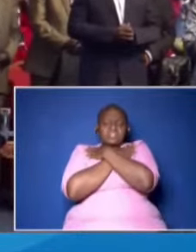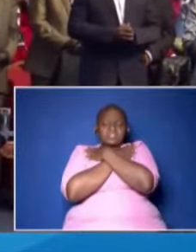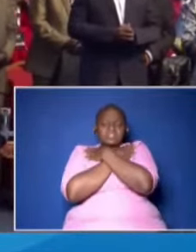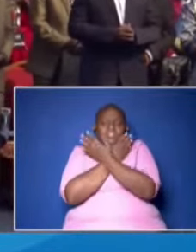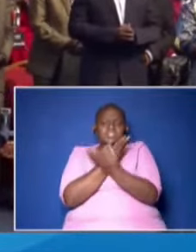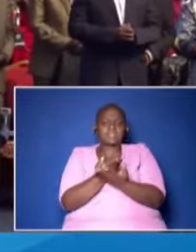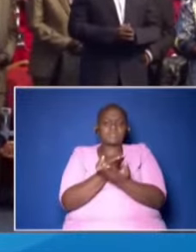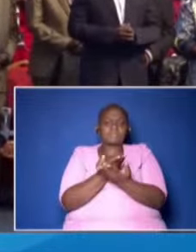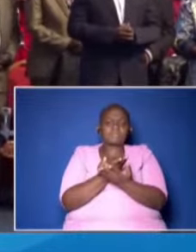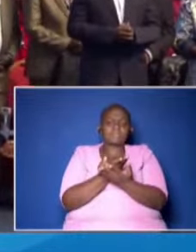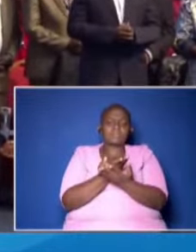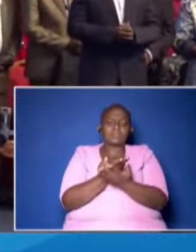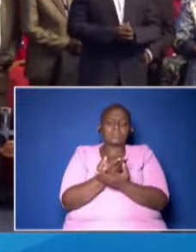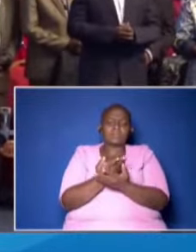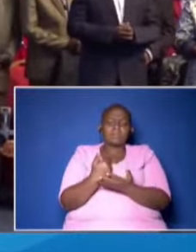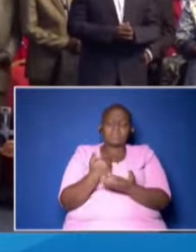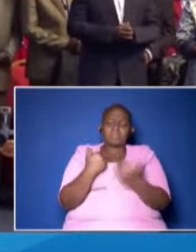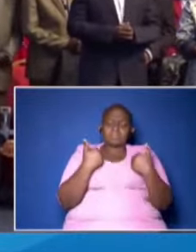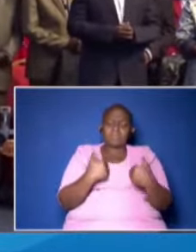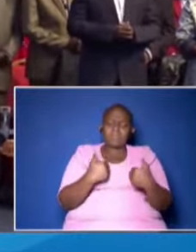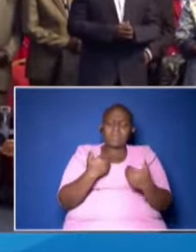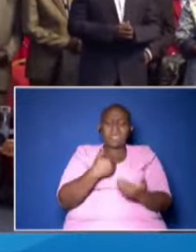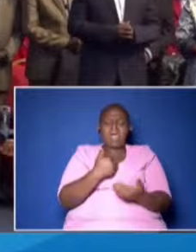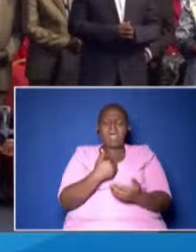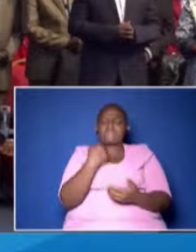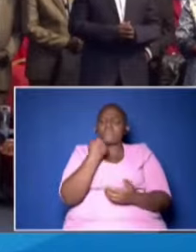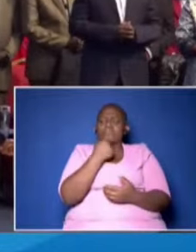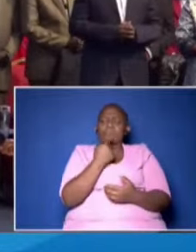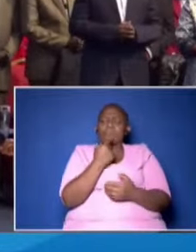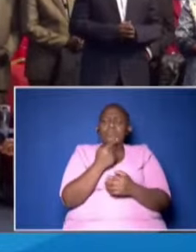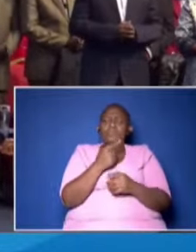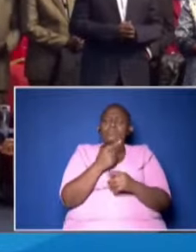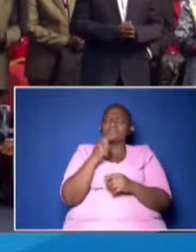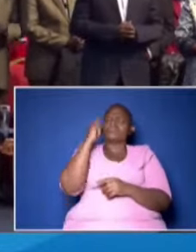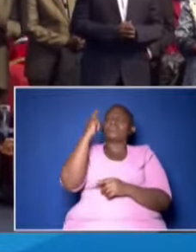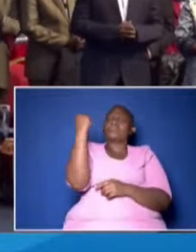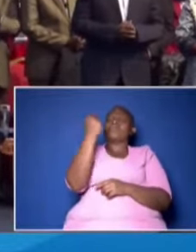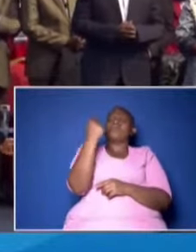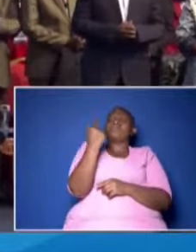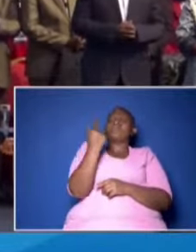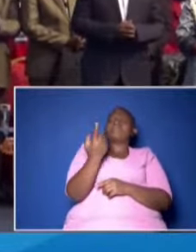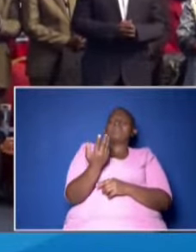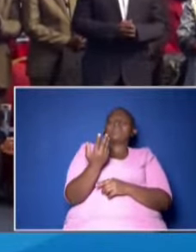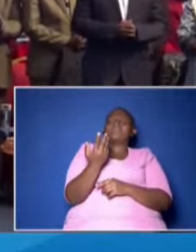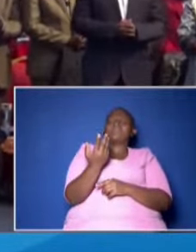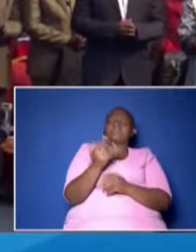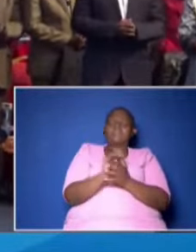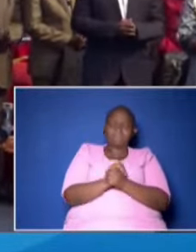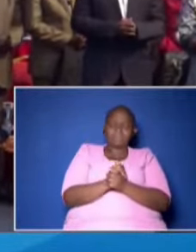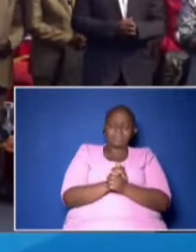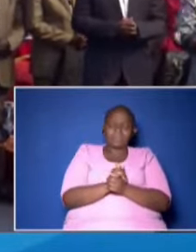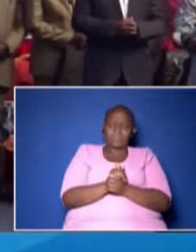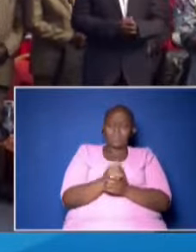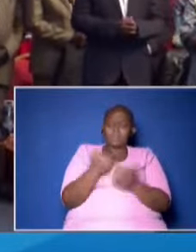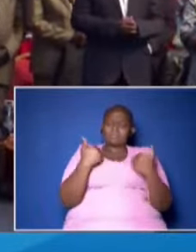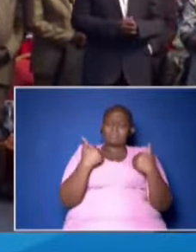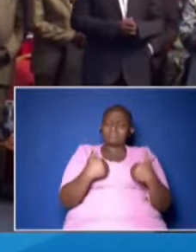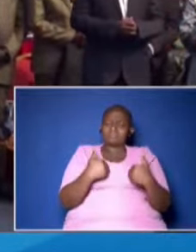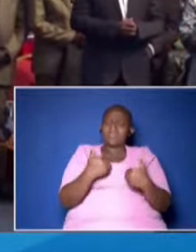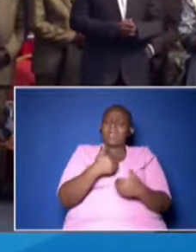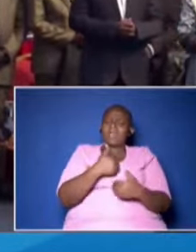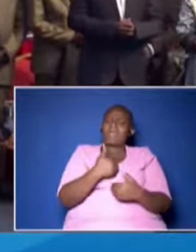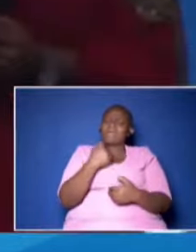friends whom do I have in heaven but thee Lord said David whom do I